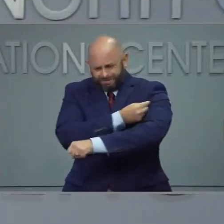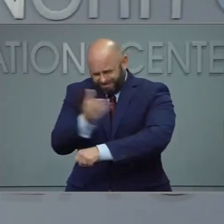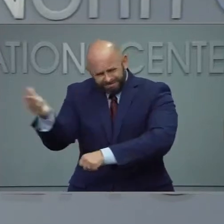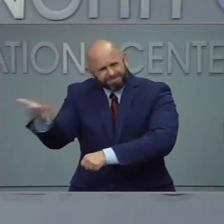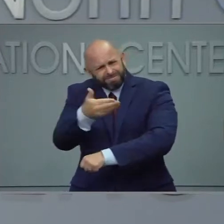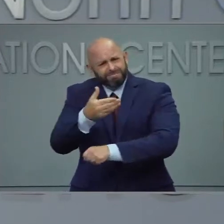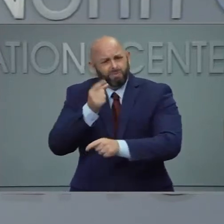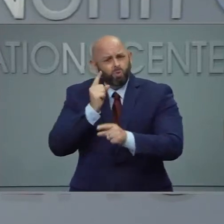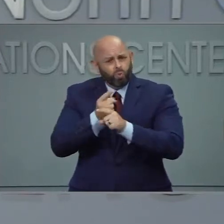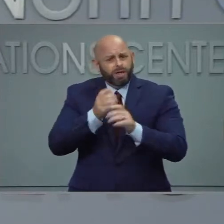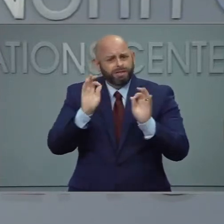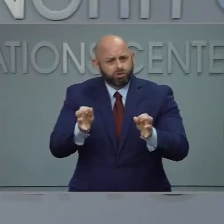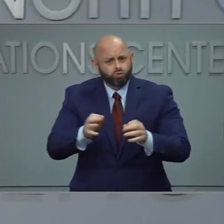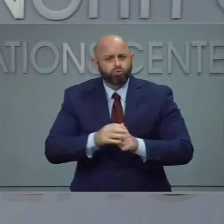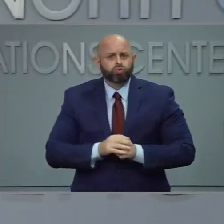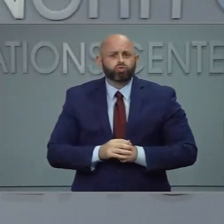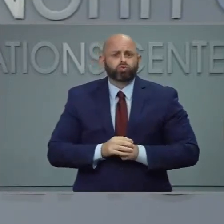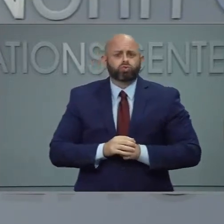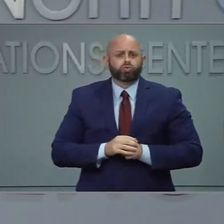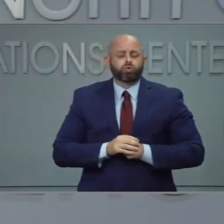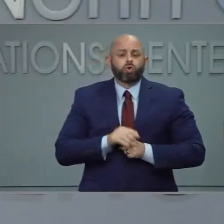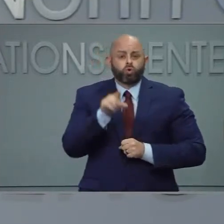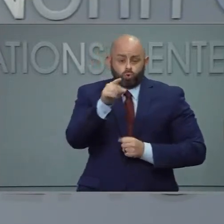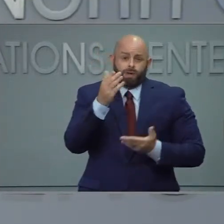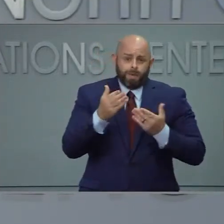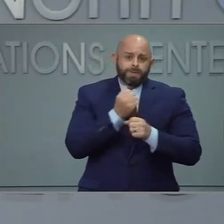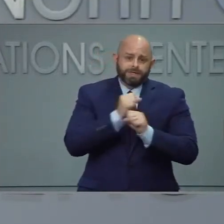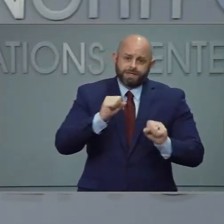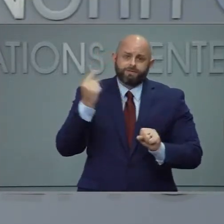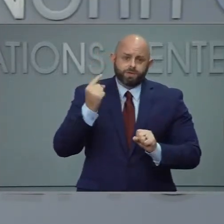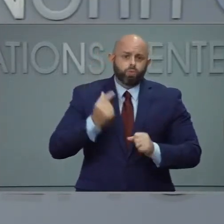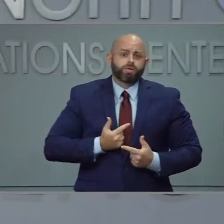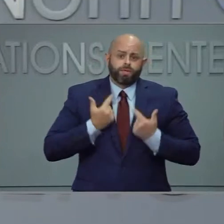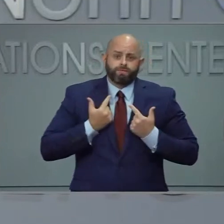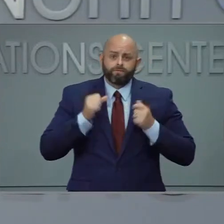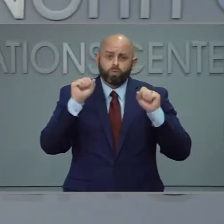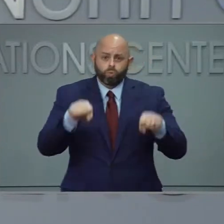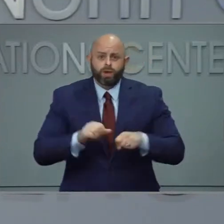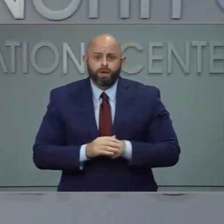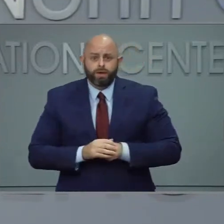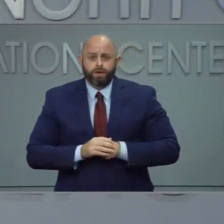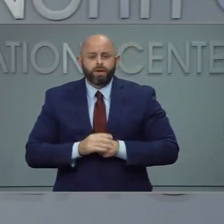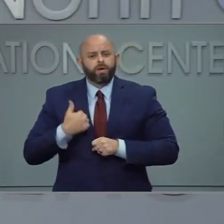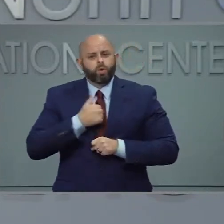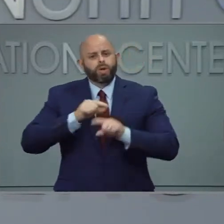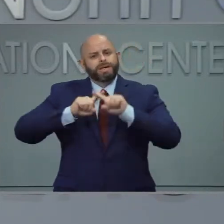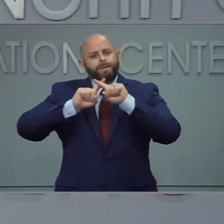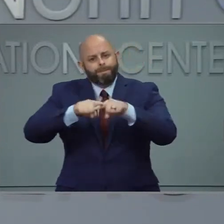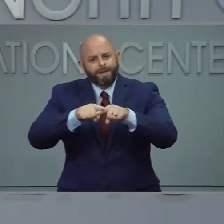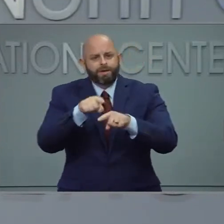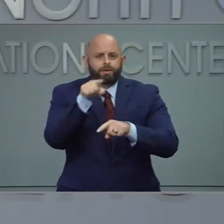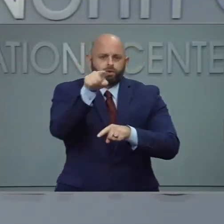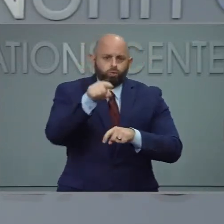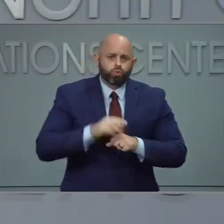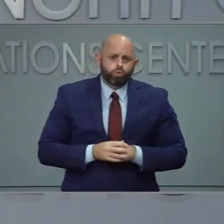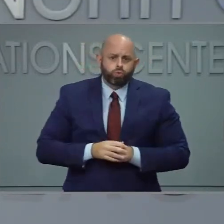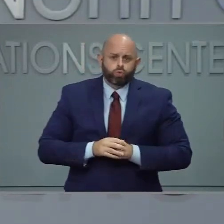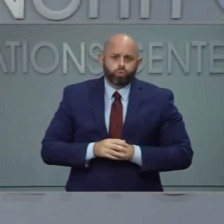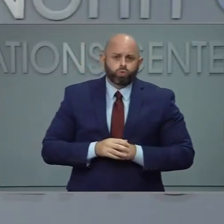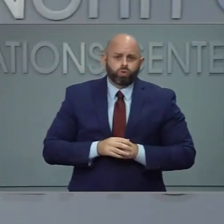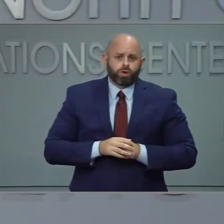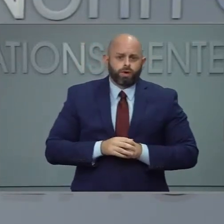You may be the most important messengers we have. Until more people get the